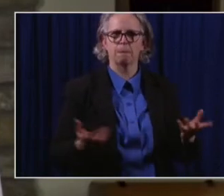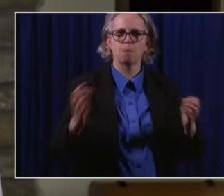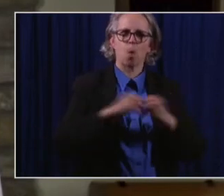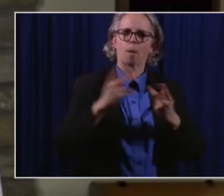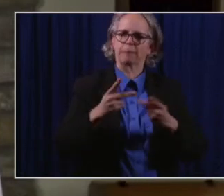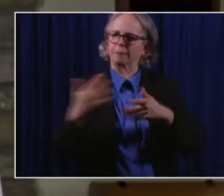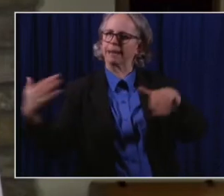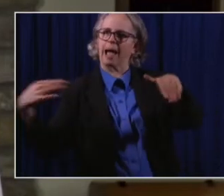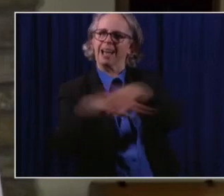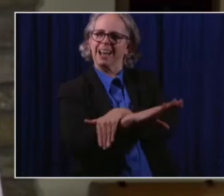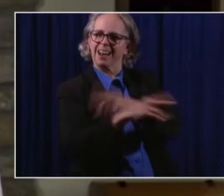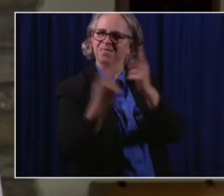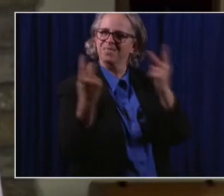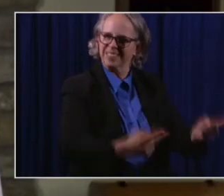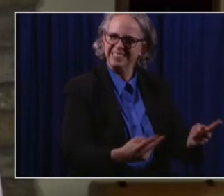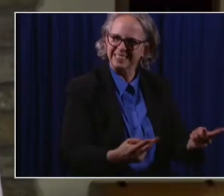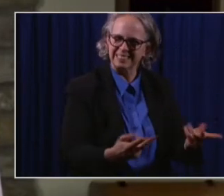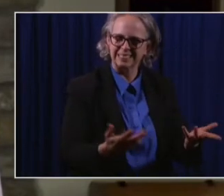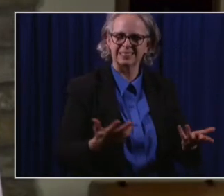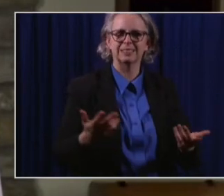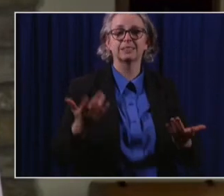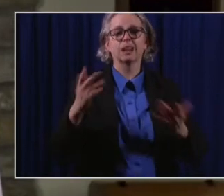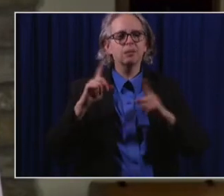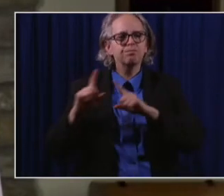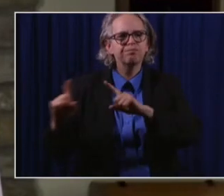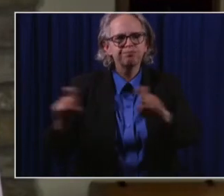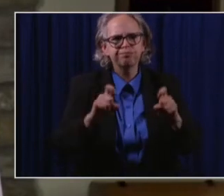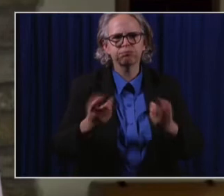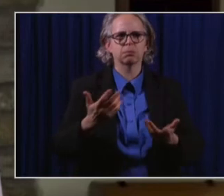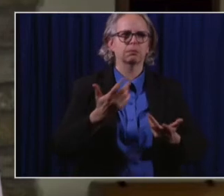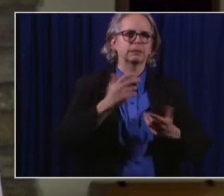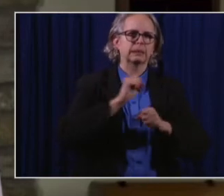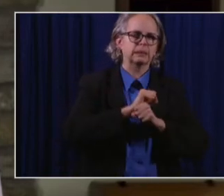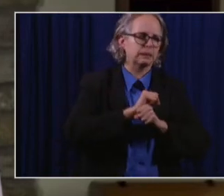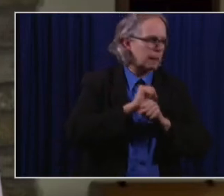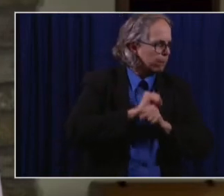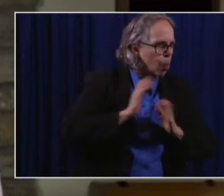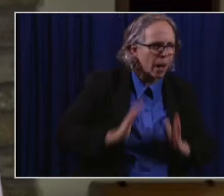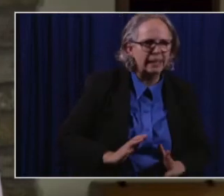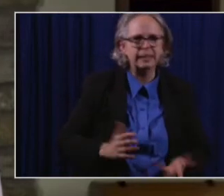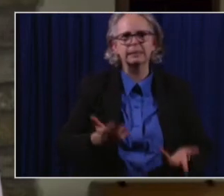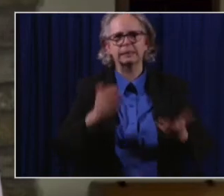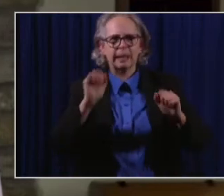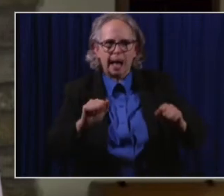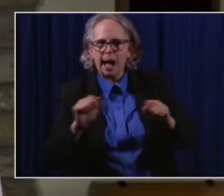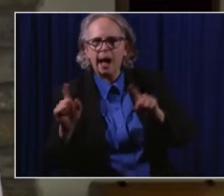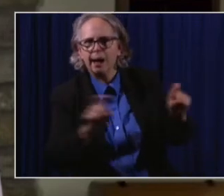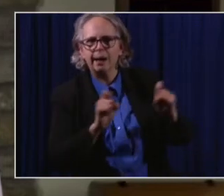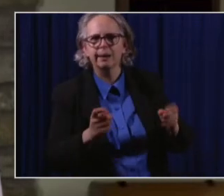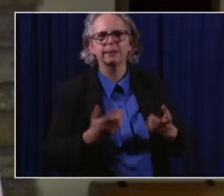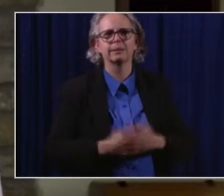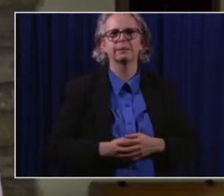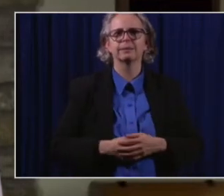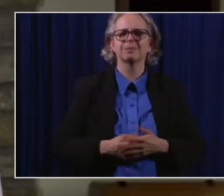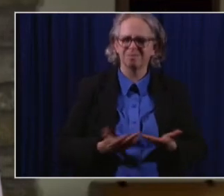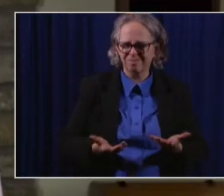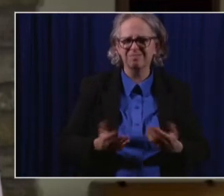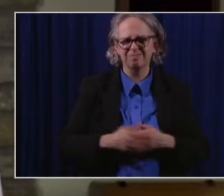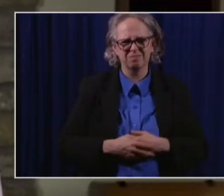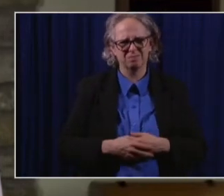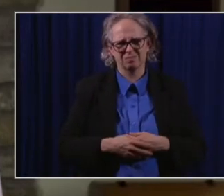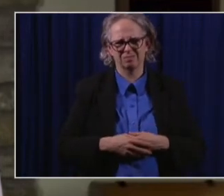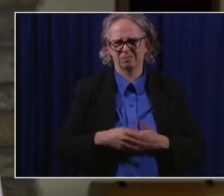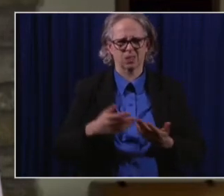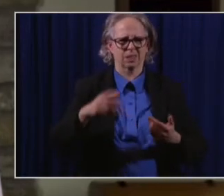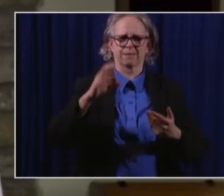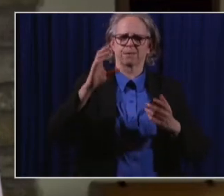testing employees. It's going to increase and allow Ohio to comply with what the